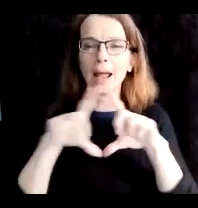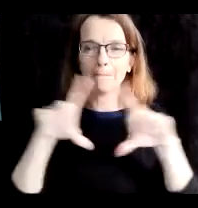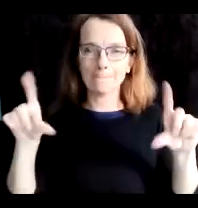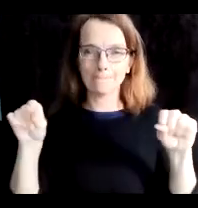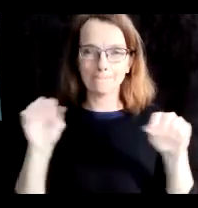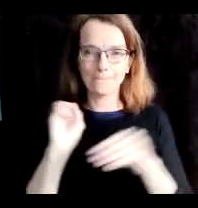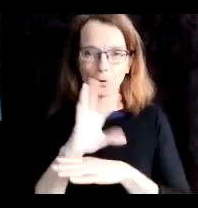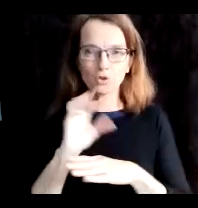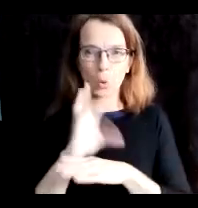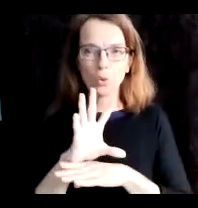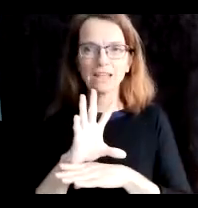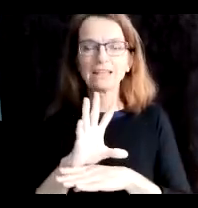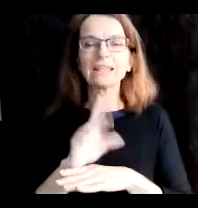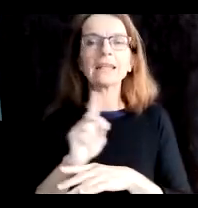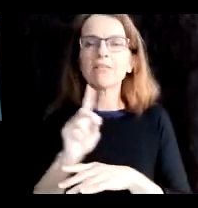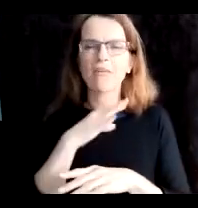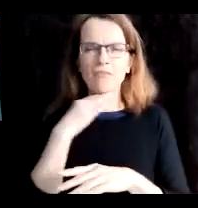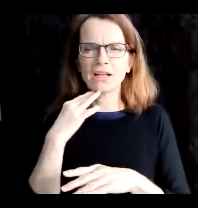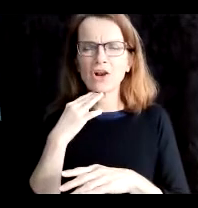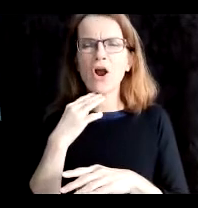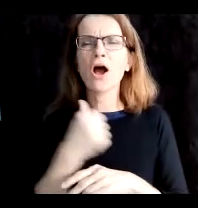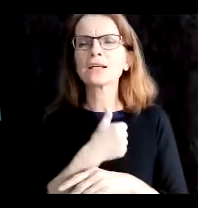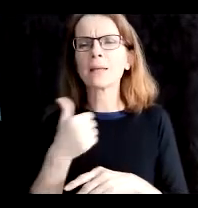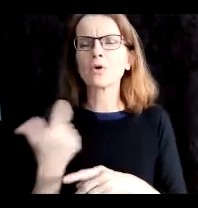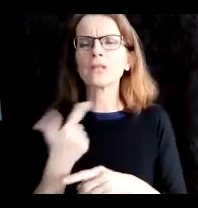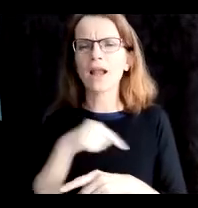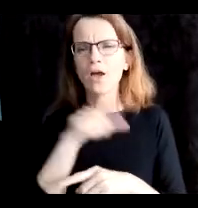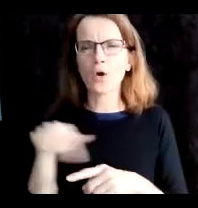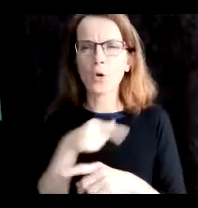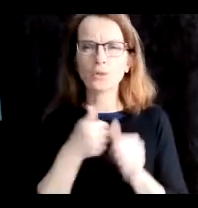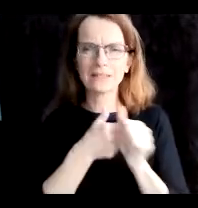my presentation, to my speech. And